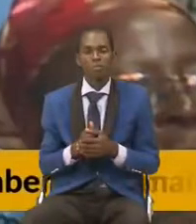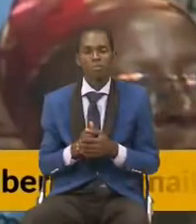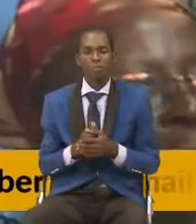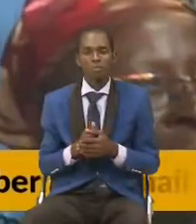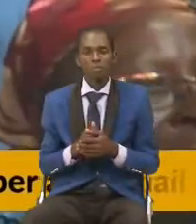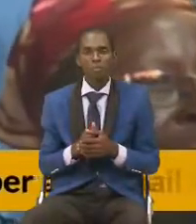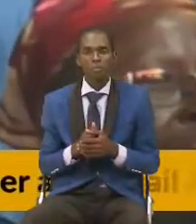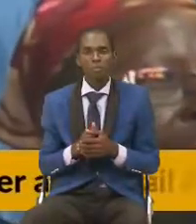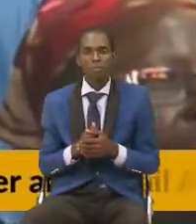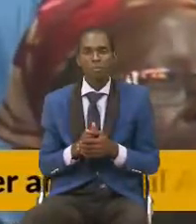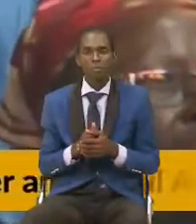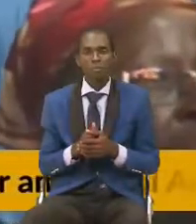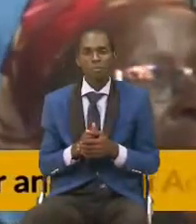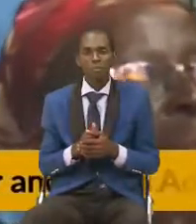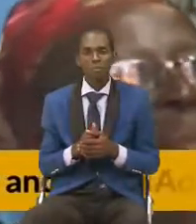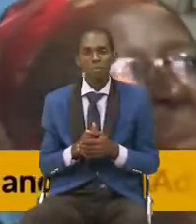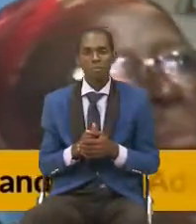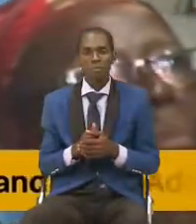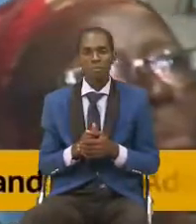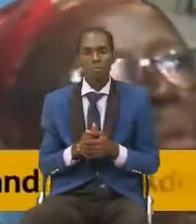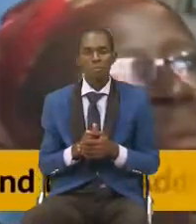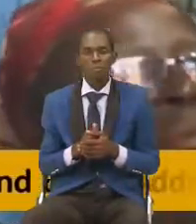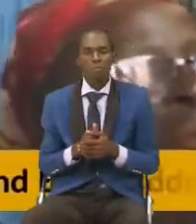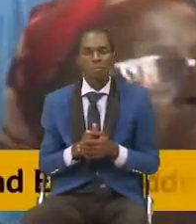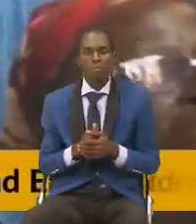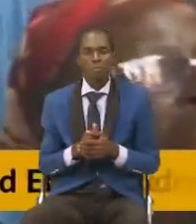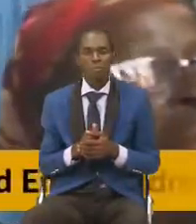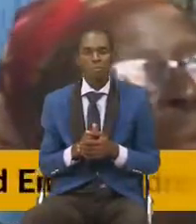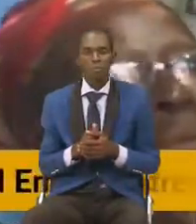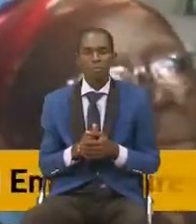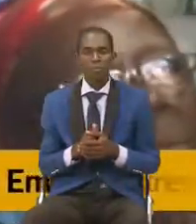is Edo State,